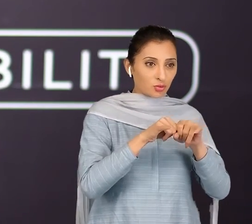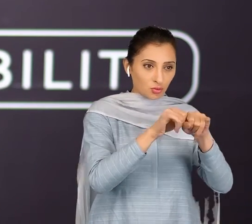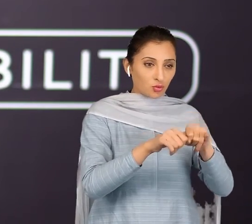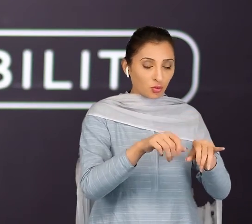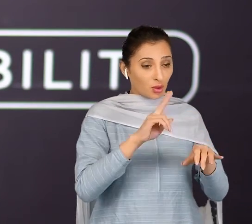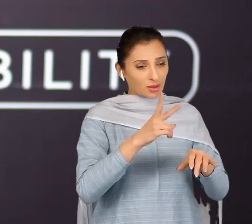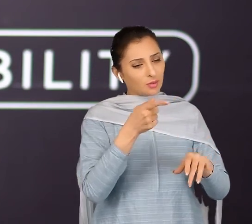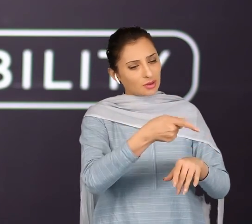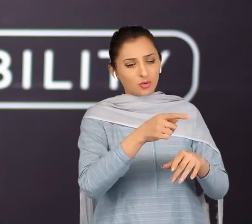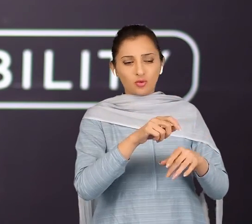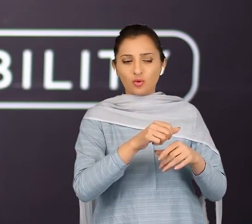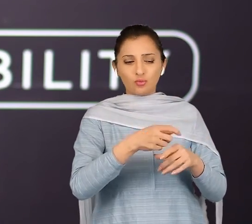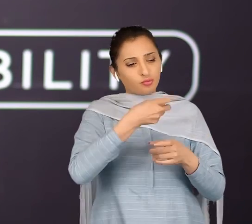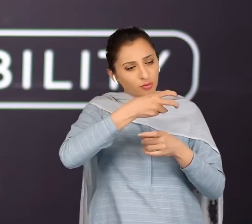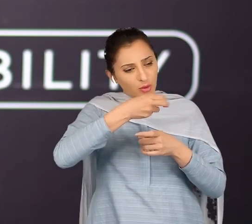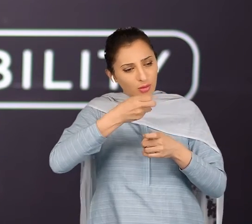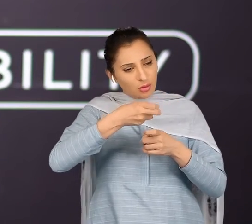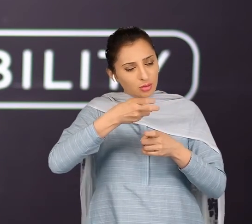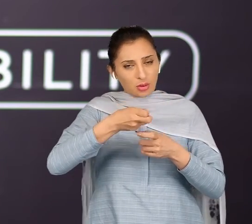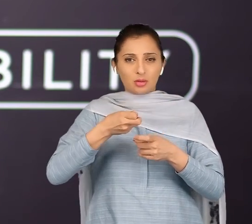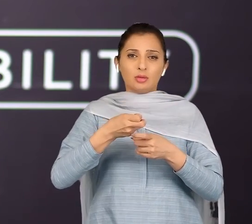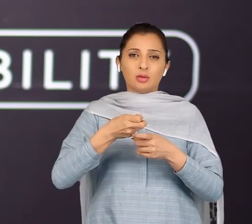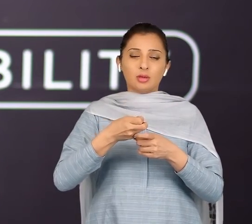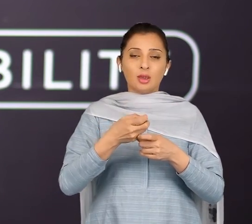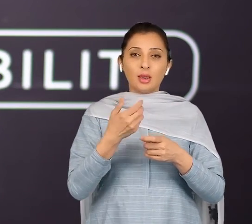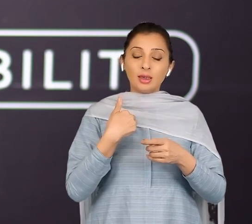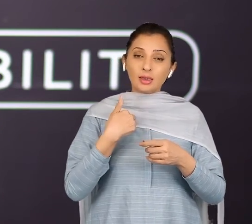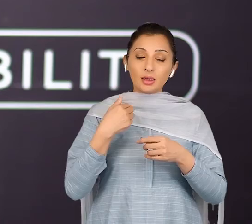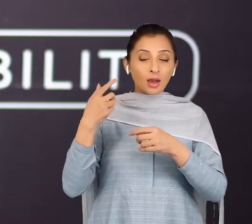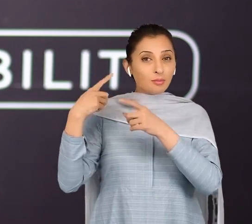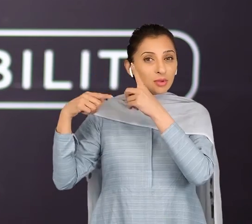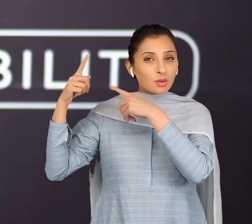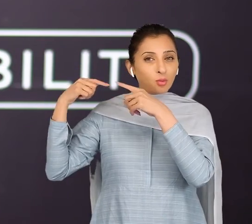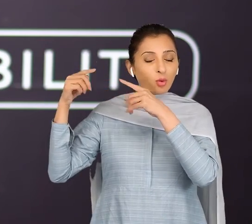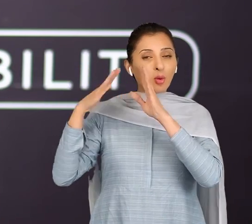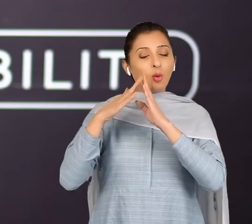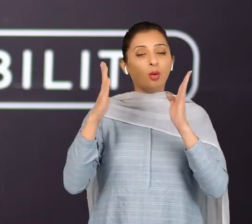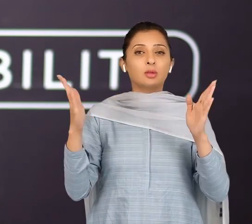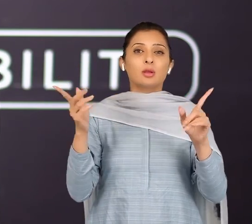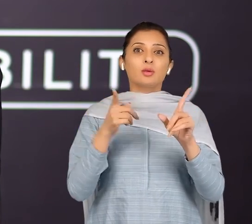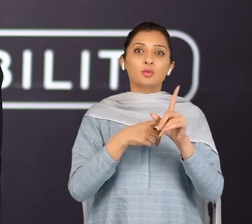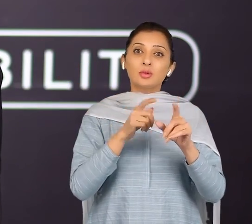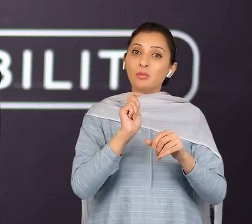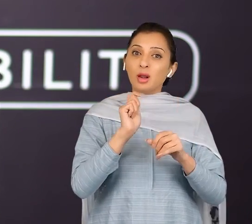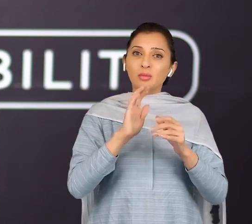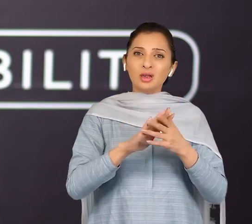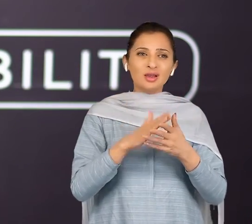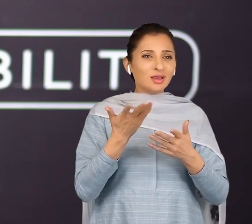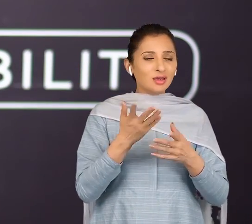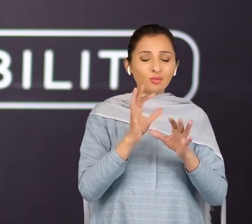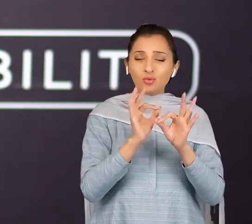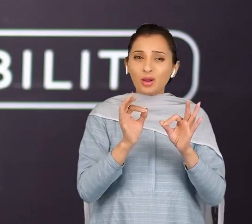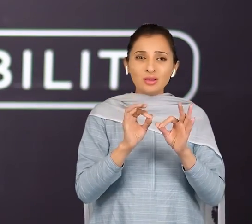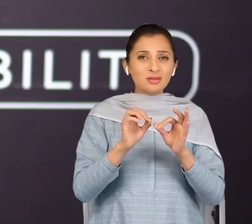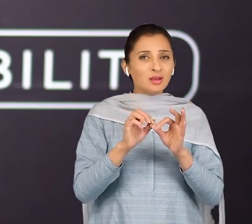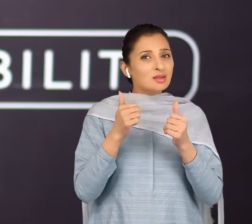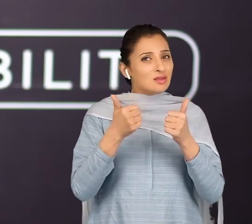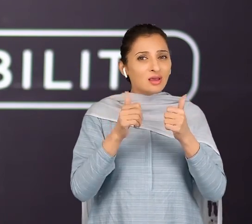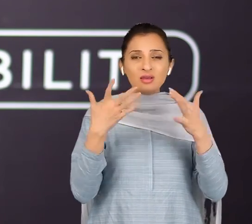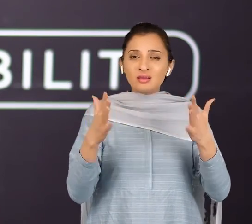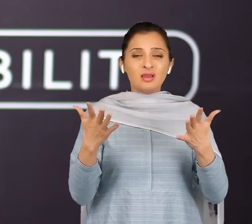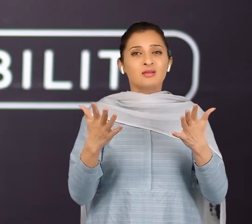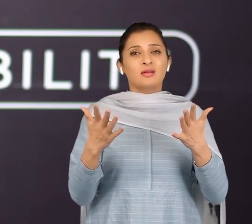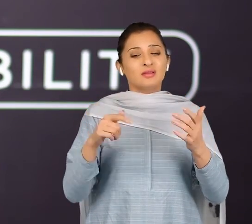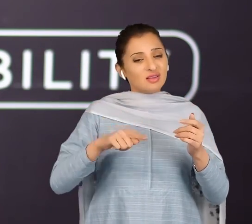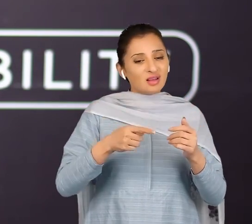them down. But we've been doing that for so many years, and that has not worked. And that